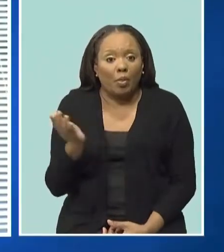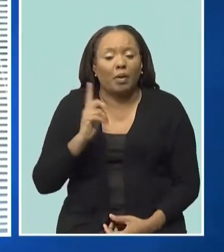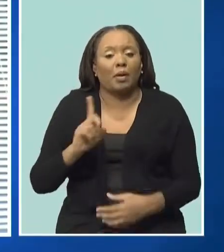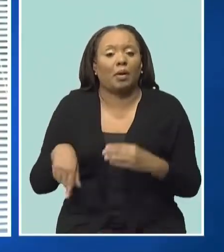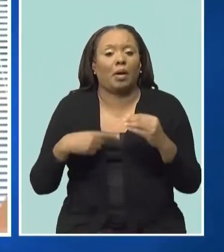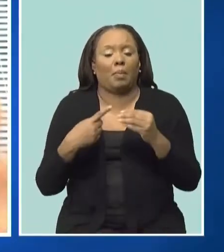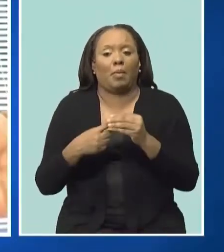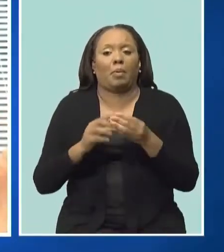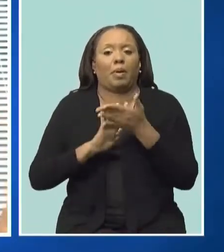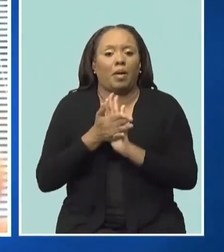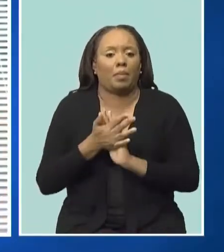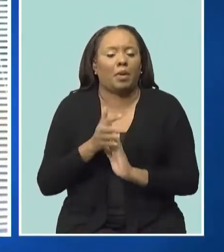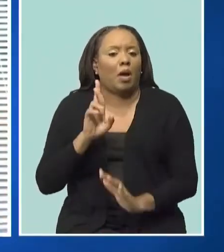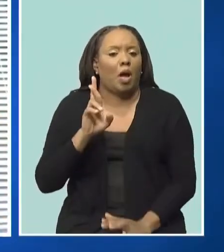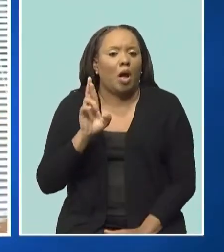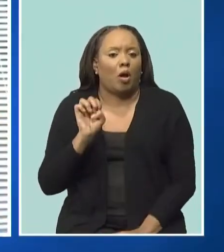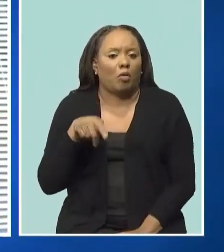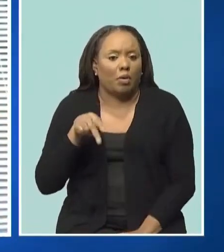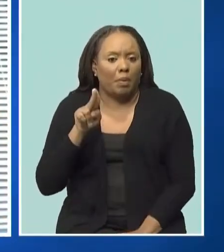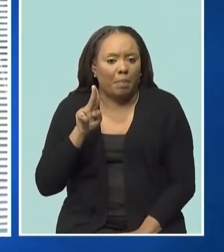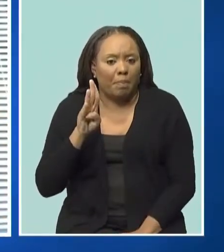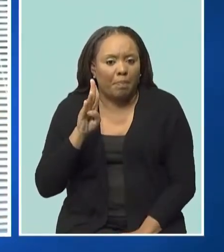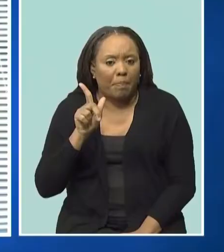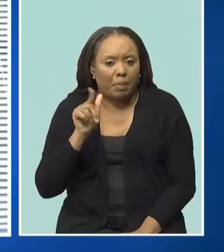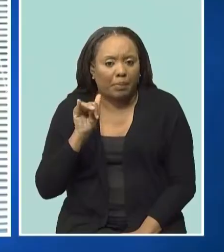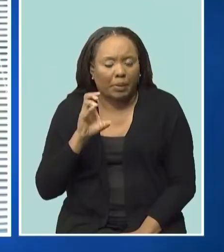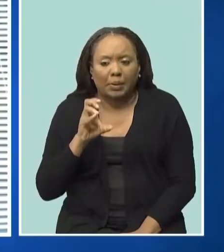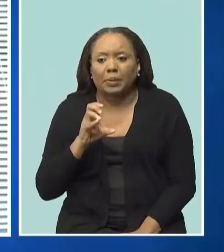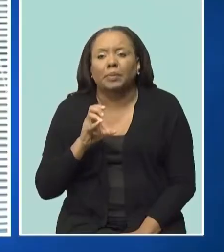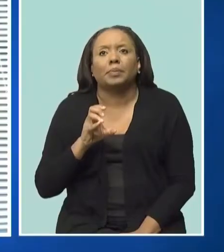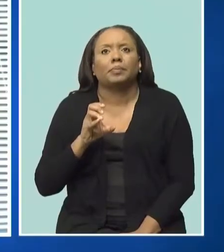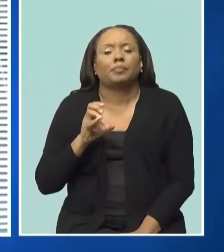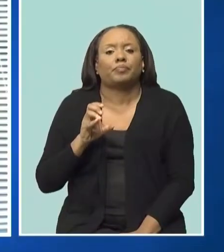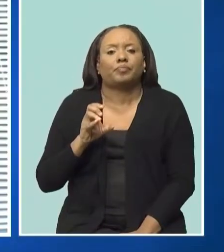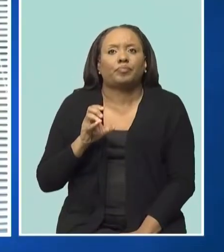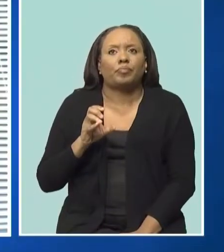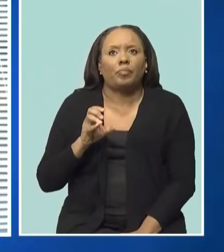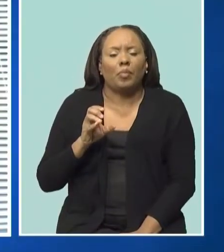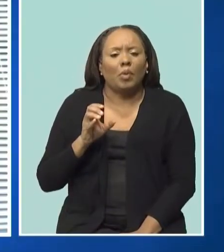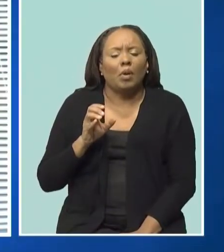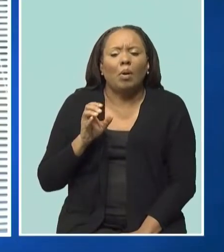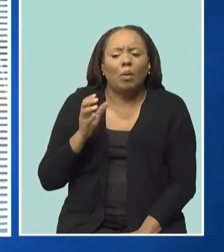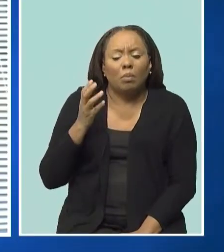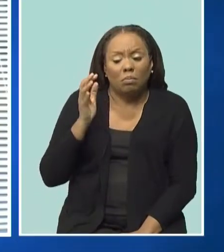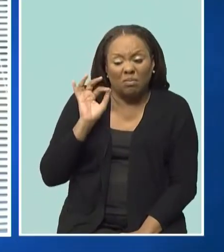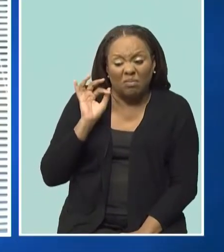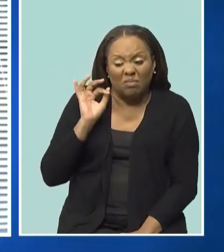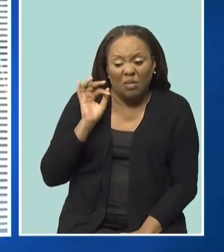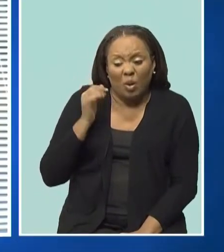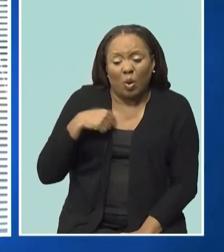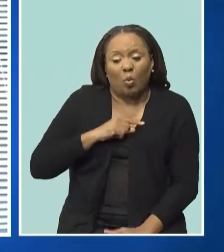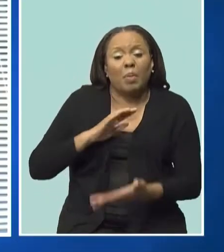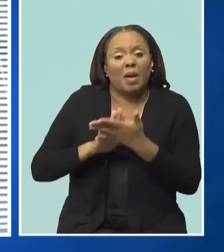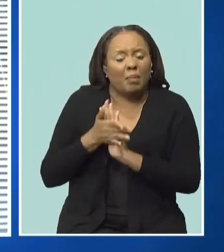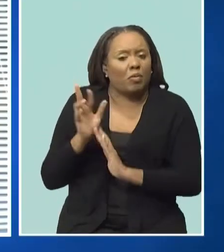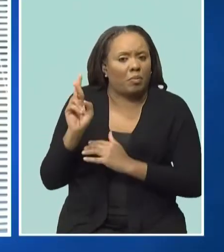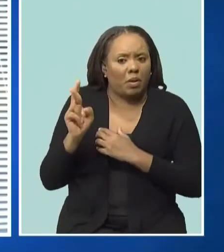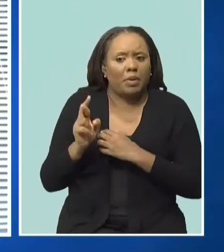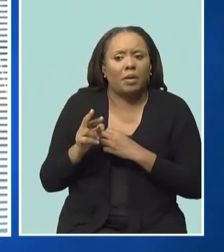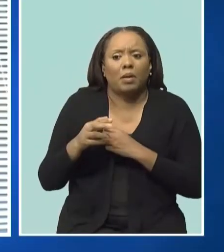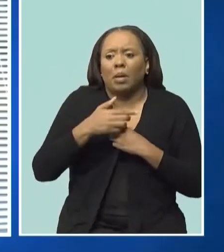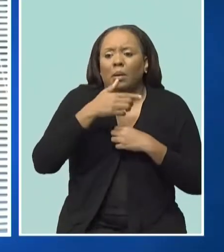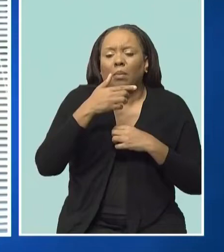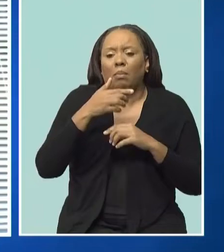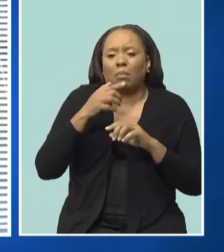particular moment, but that moment happened because of lots of other moments. We often also don't tell the